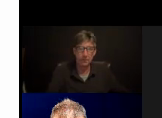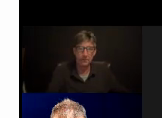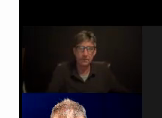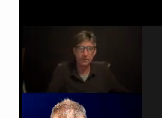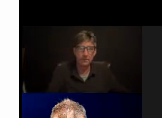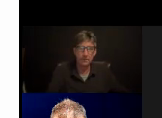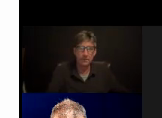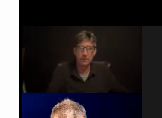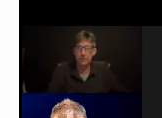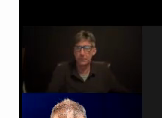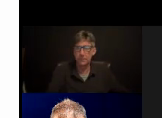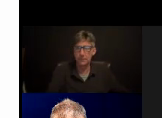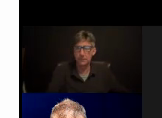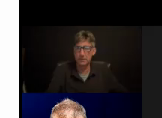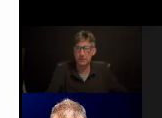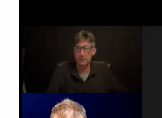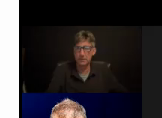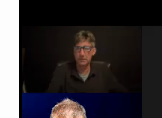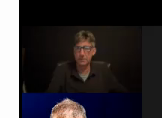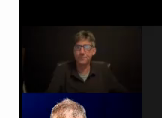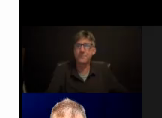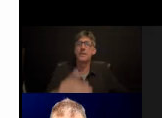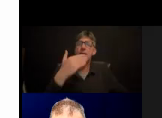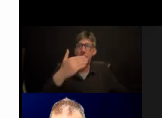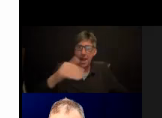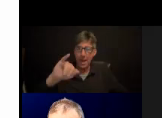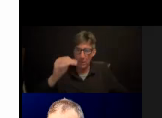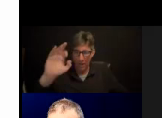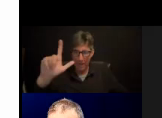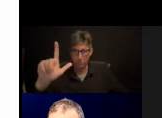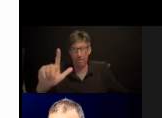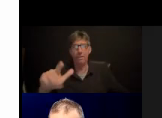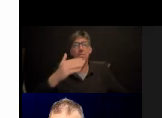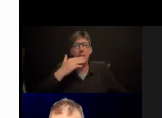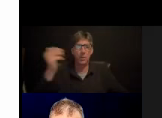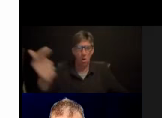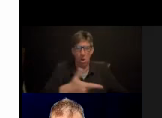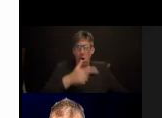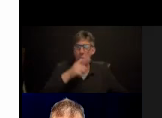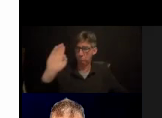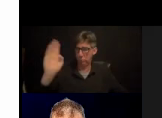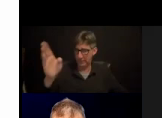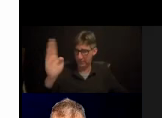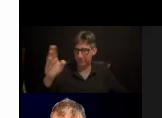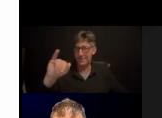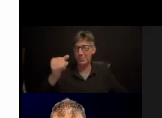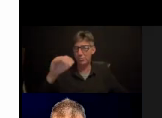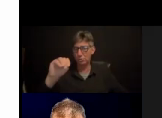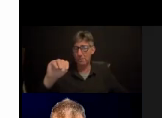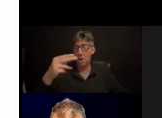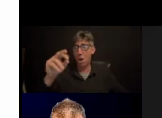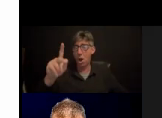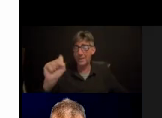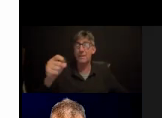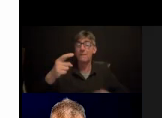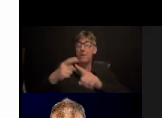Thank you. Thank you, Angel. And thank you to everybody that's made this presentation. I'm Jim Hawkins. I'm the state rep from